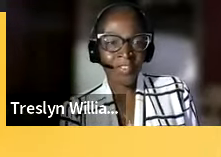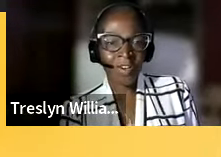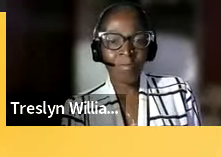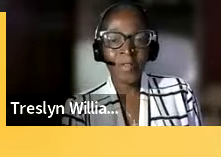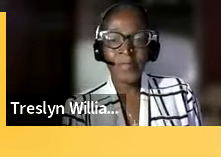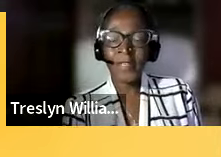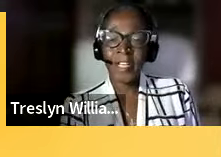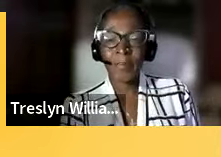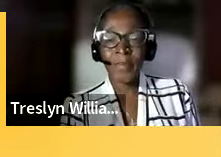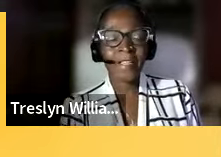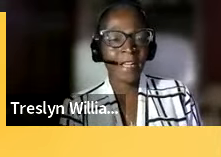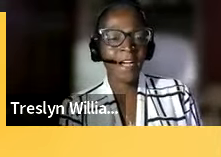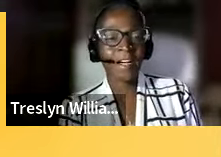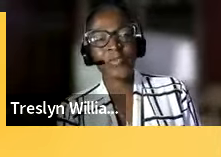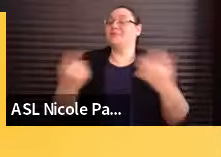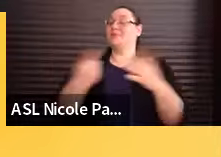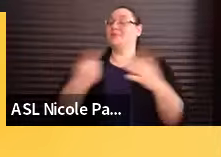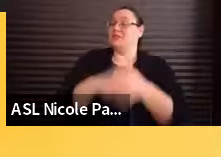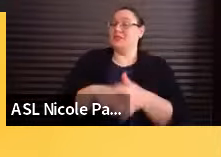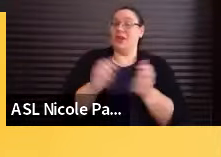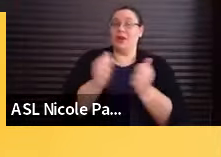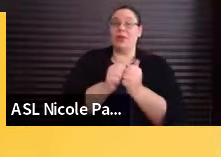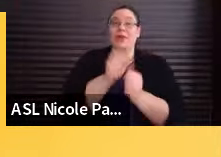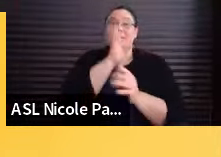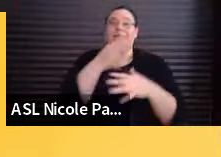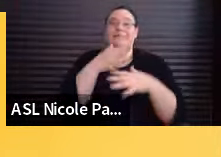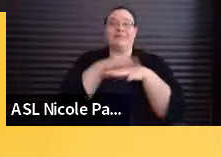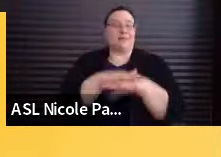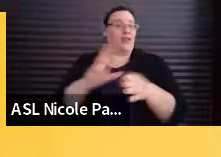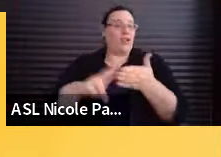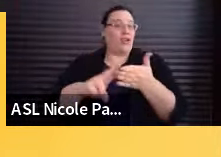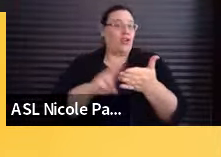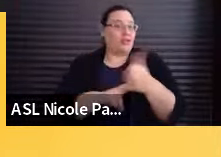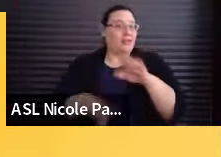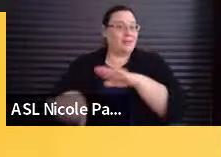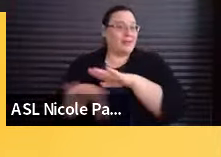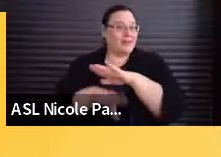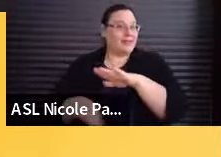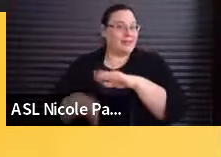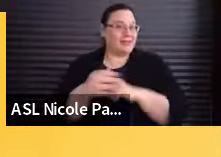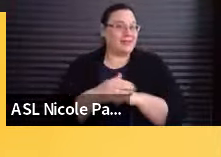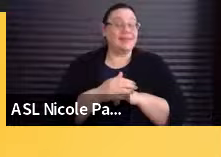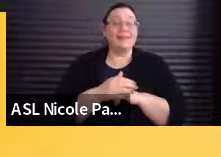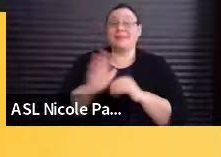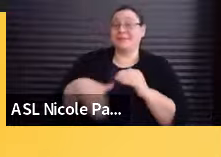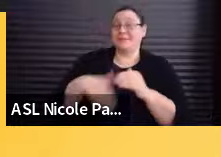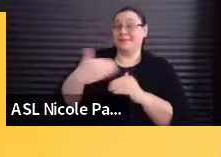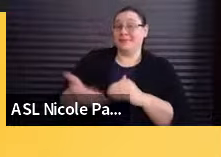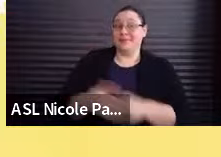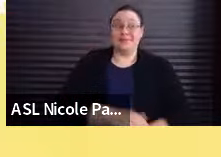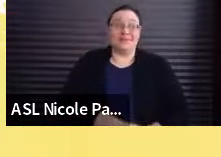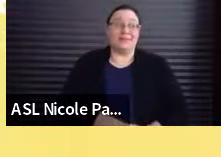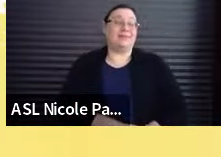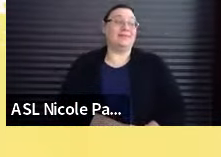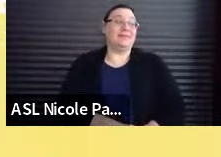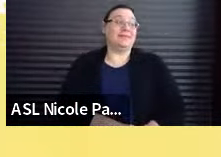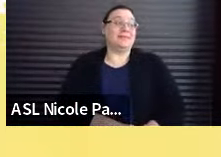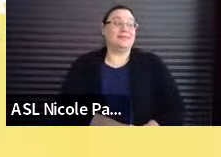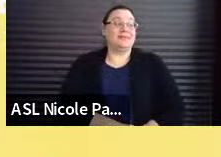We're going to start with the dubbing contract basics. Next slide.